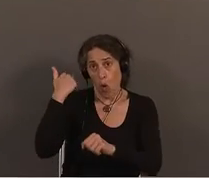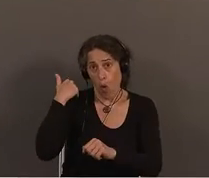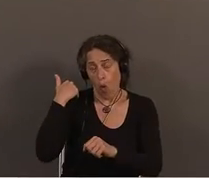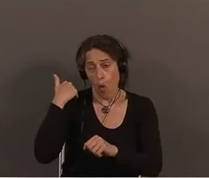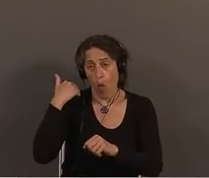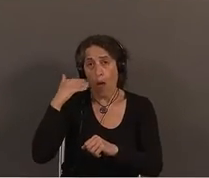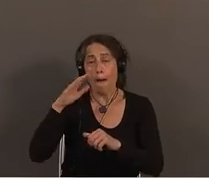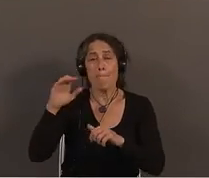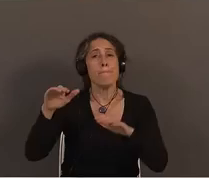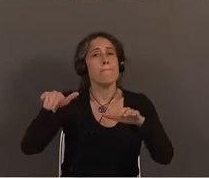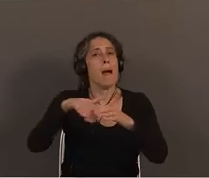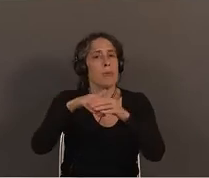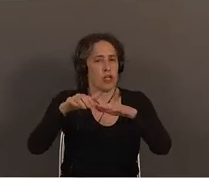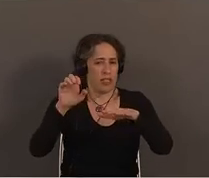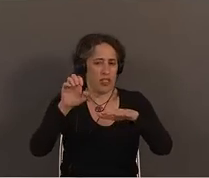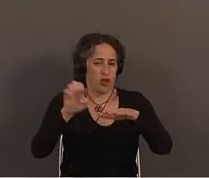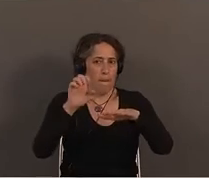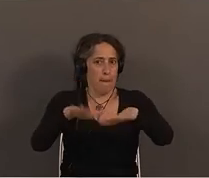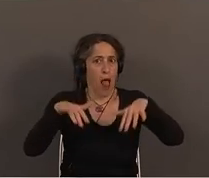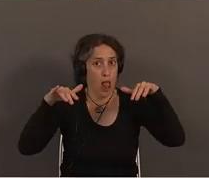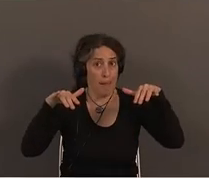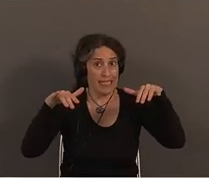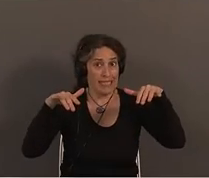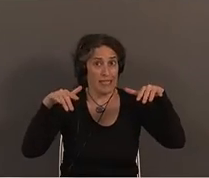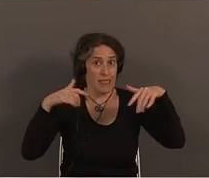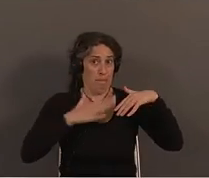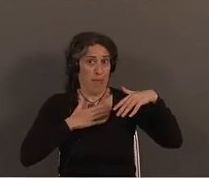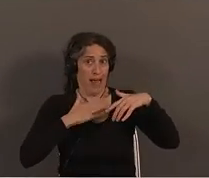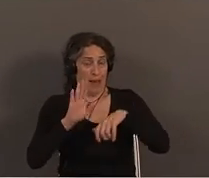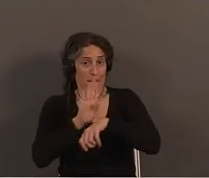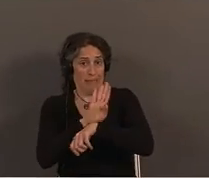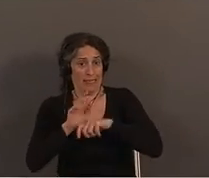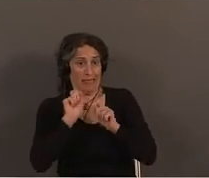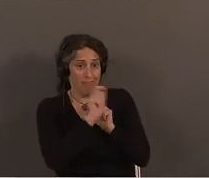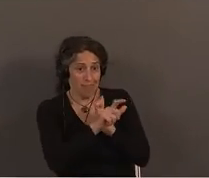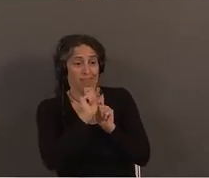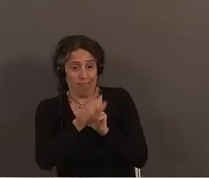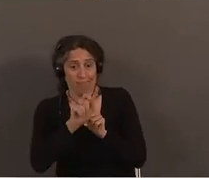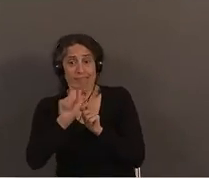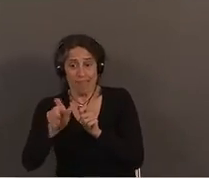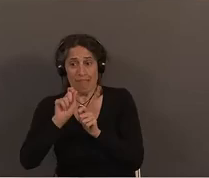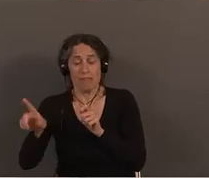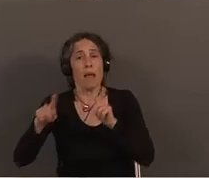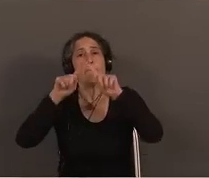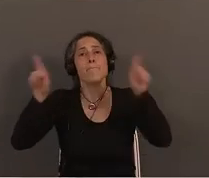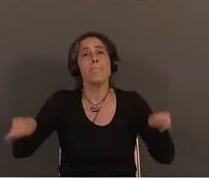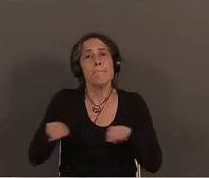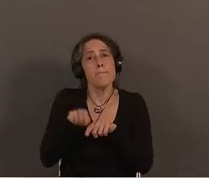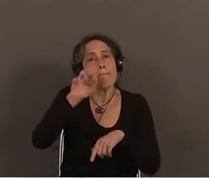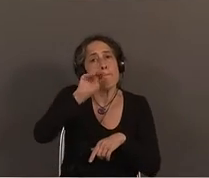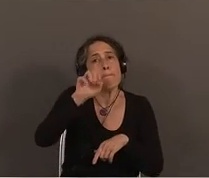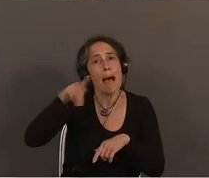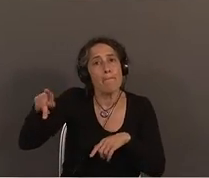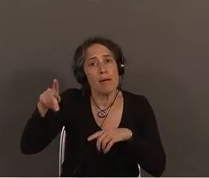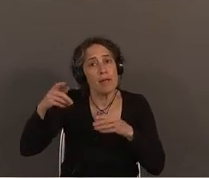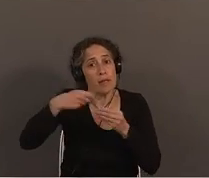drawing the maps, and with data roaming being the problem. So it has taken 10 years, but I am personally very satisfied